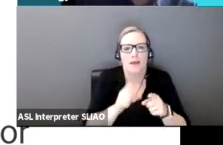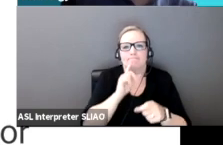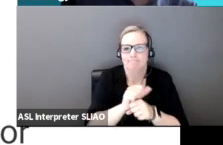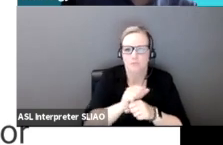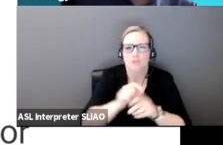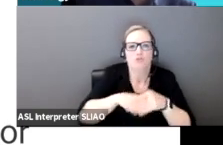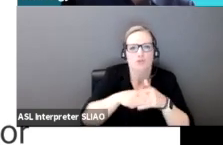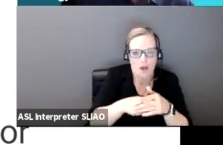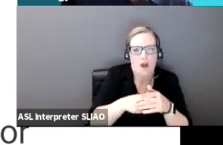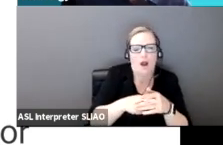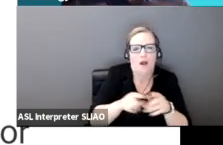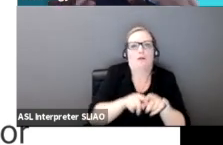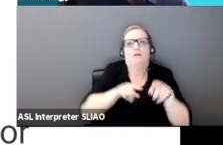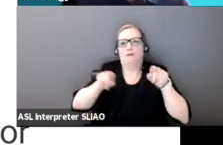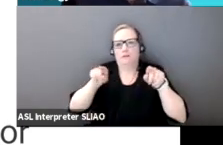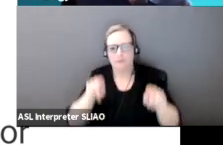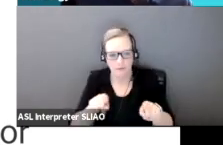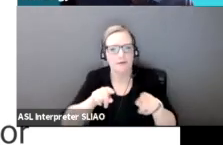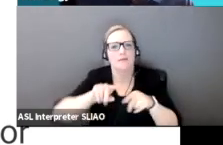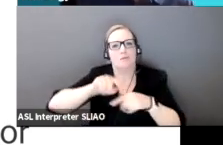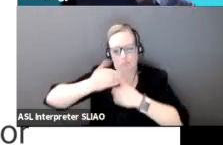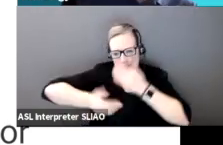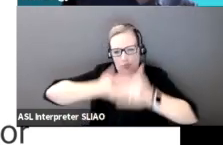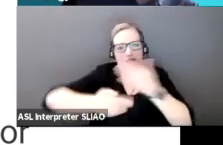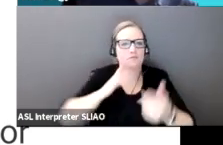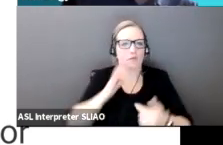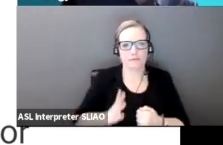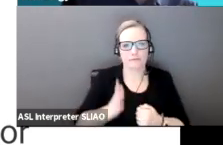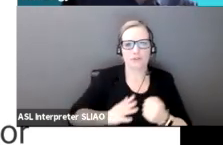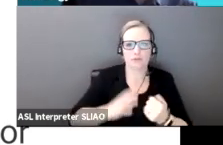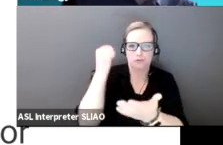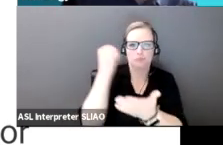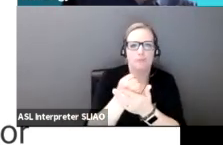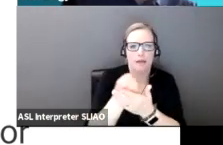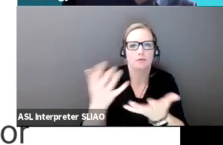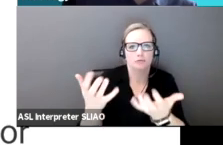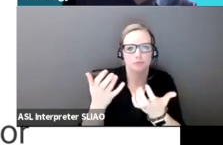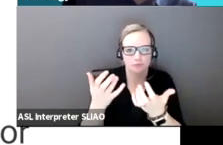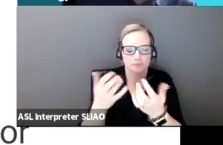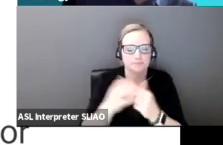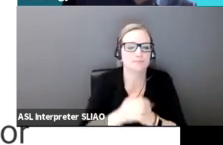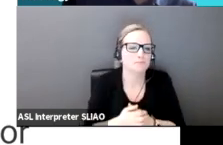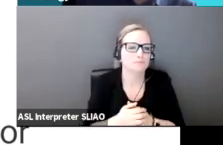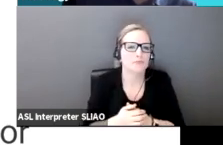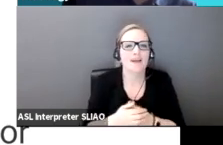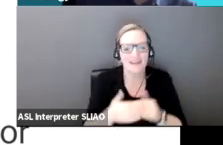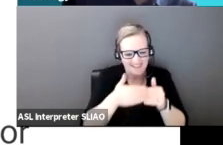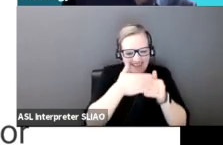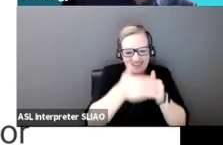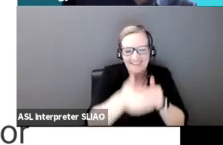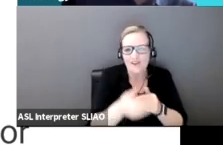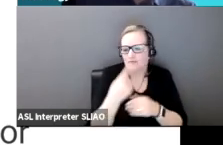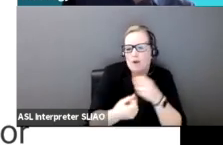patent applications were created so that you can take a year and build together venture